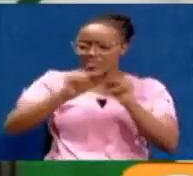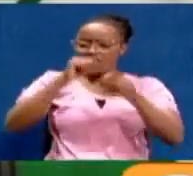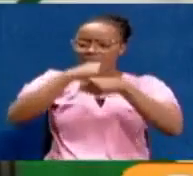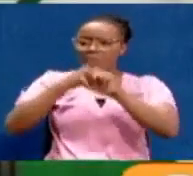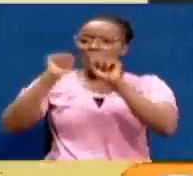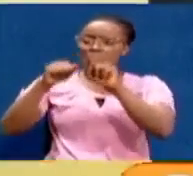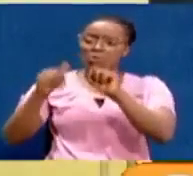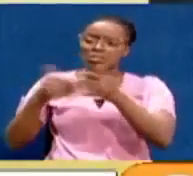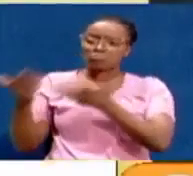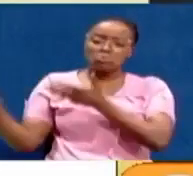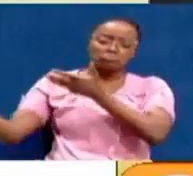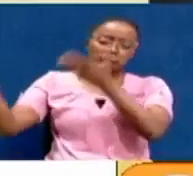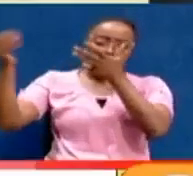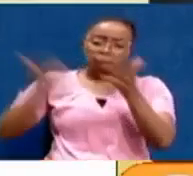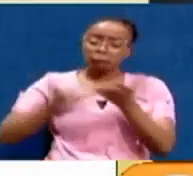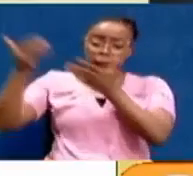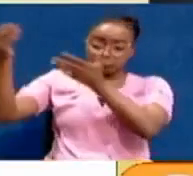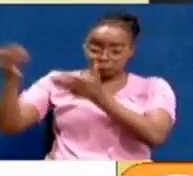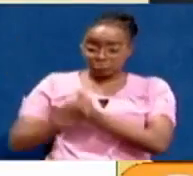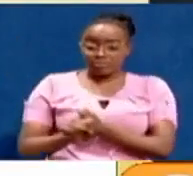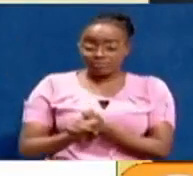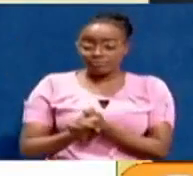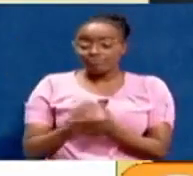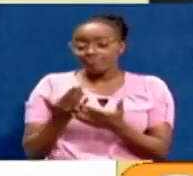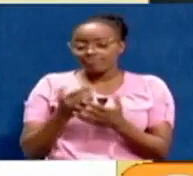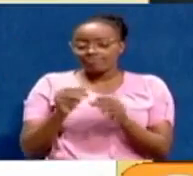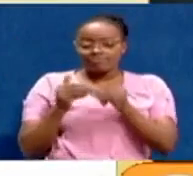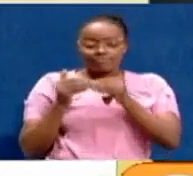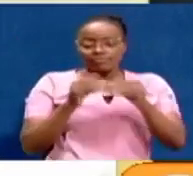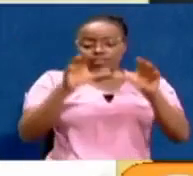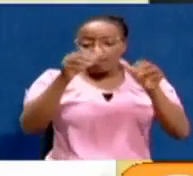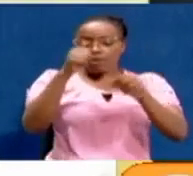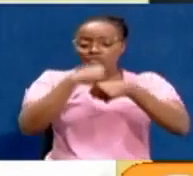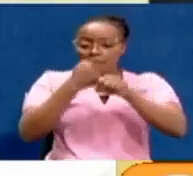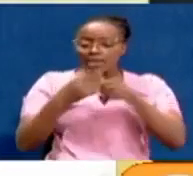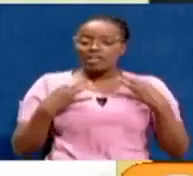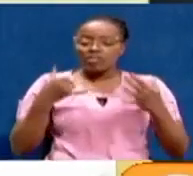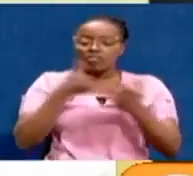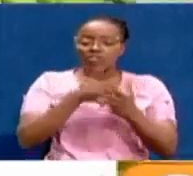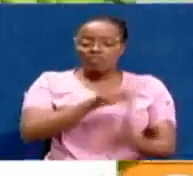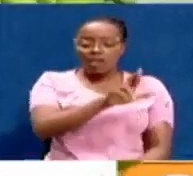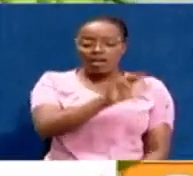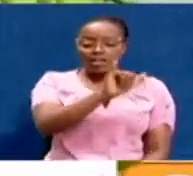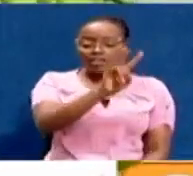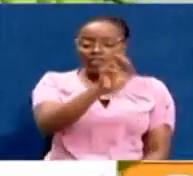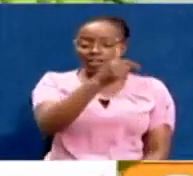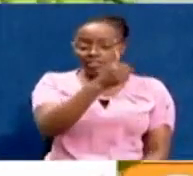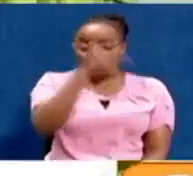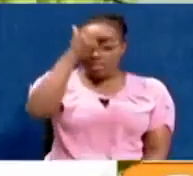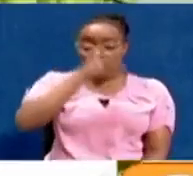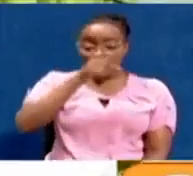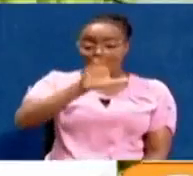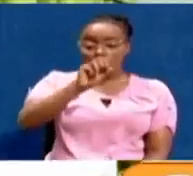also export the fabric. The government says the revival of leading textile factories, including Rivatex, Thicker